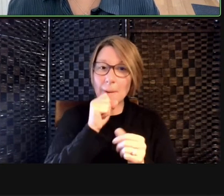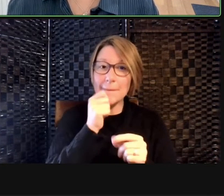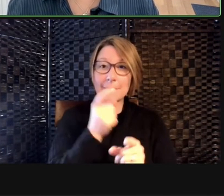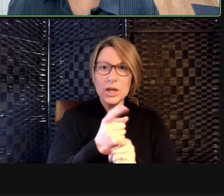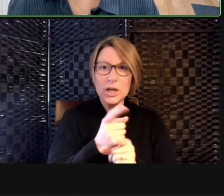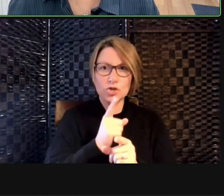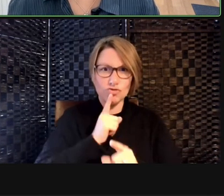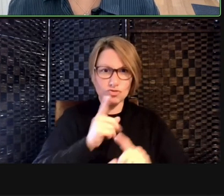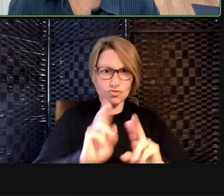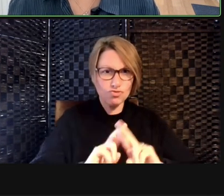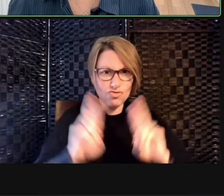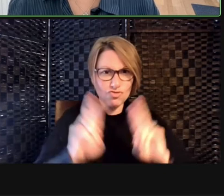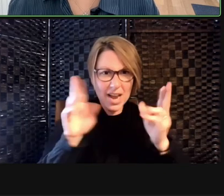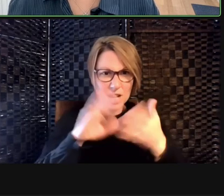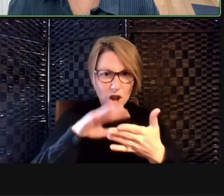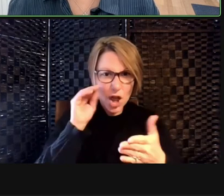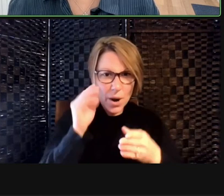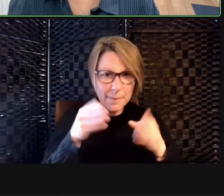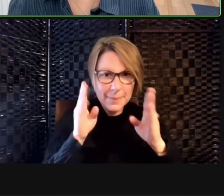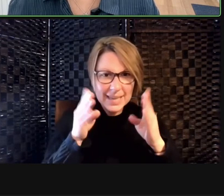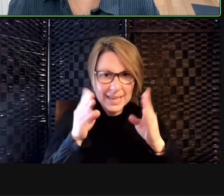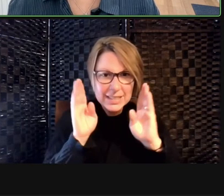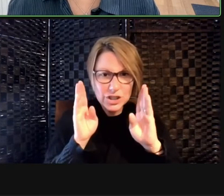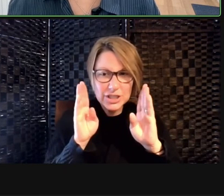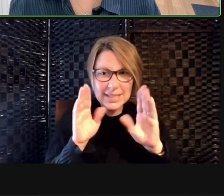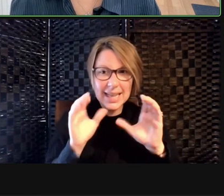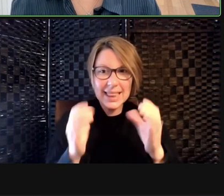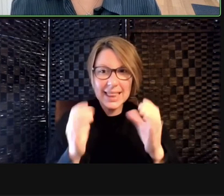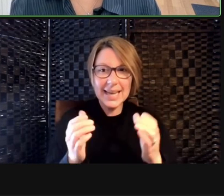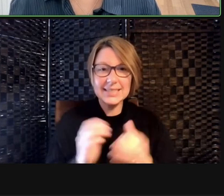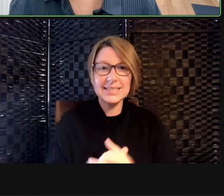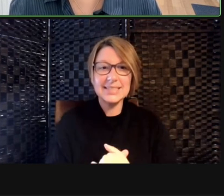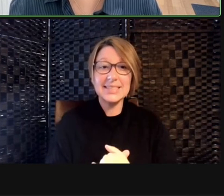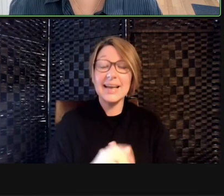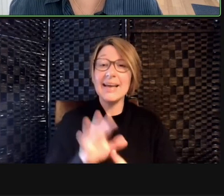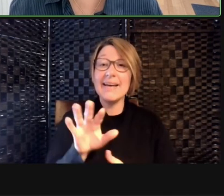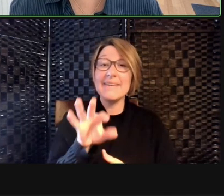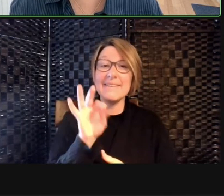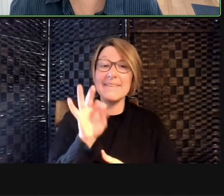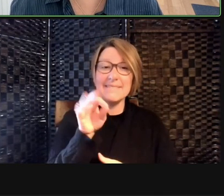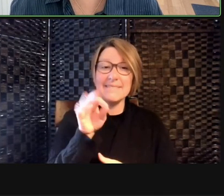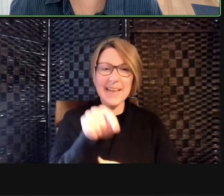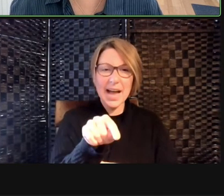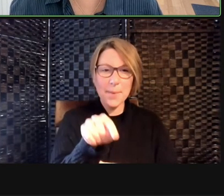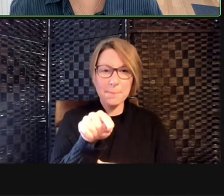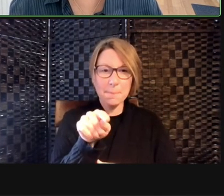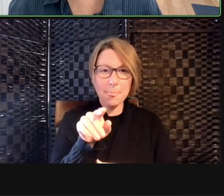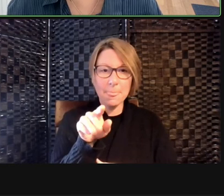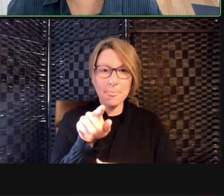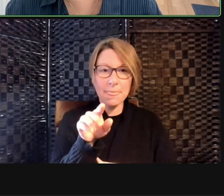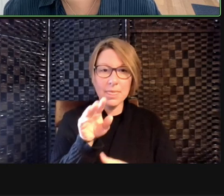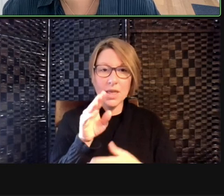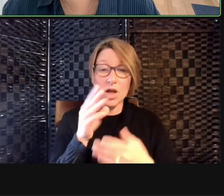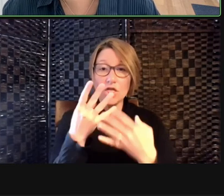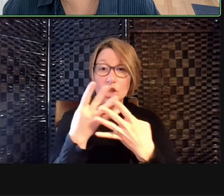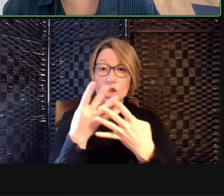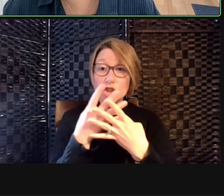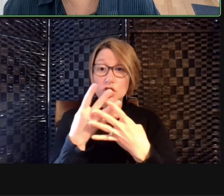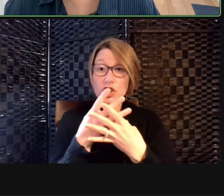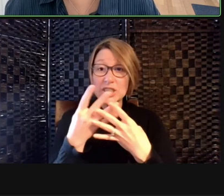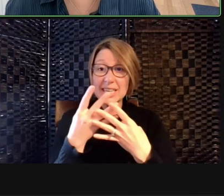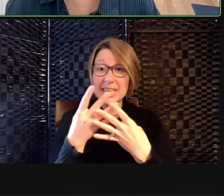really ready to learn and pay attention in class. He took the screen off the